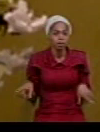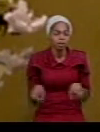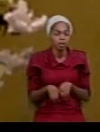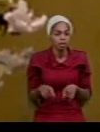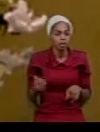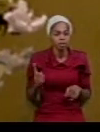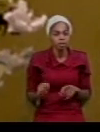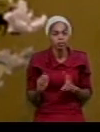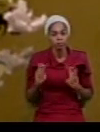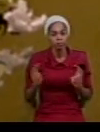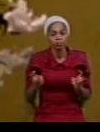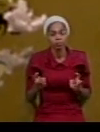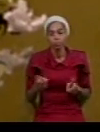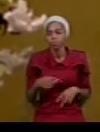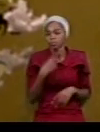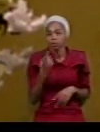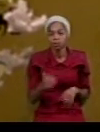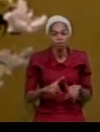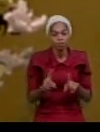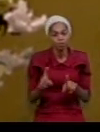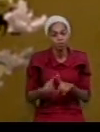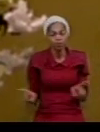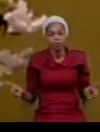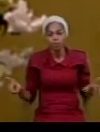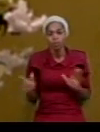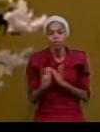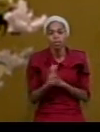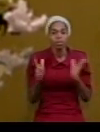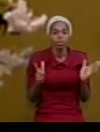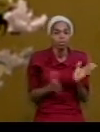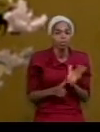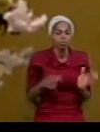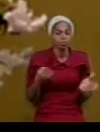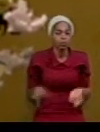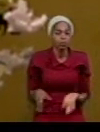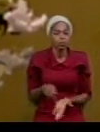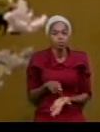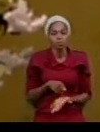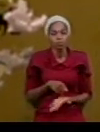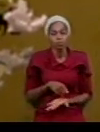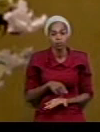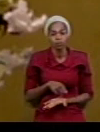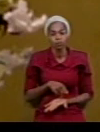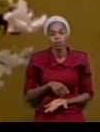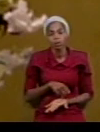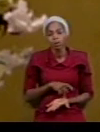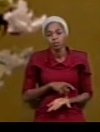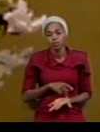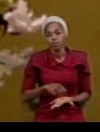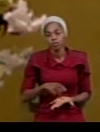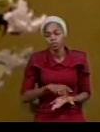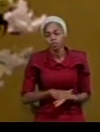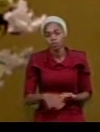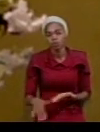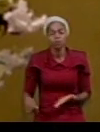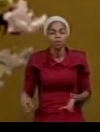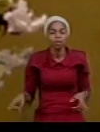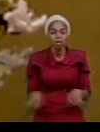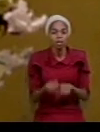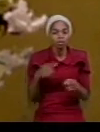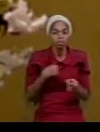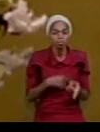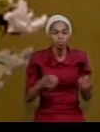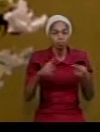us that there are various laws and several laws of purification. As we come to this study, there's